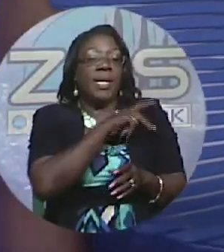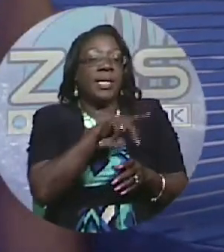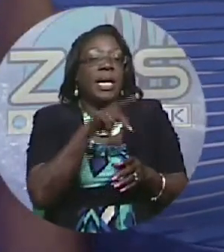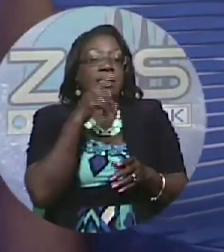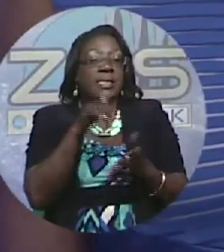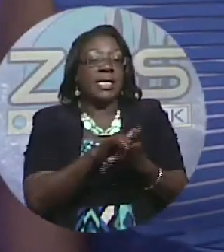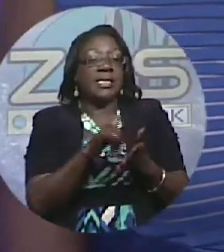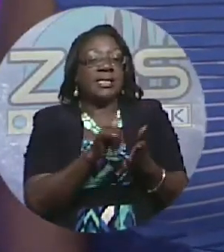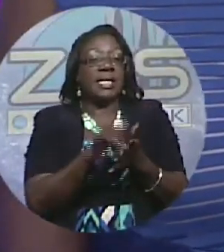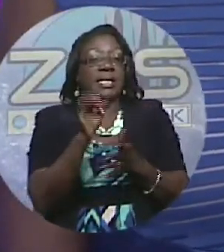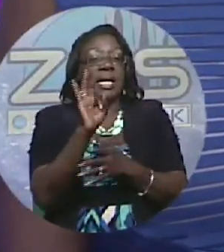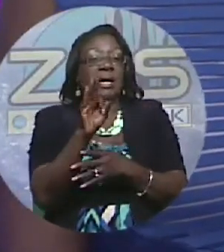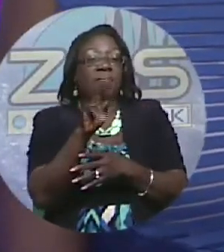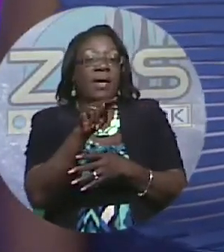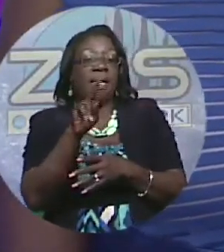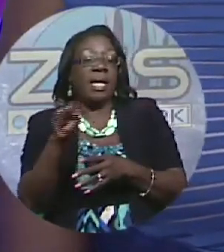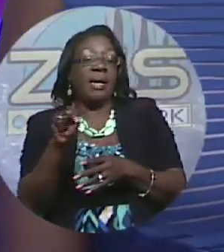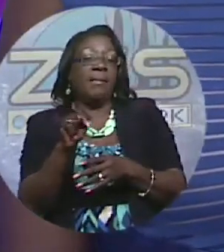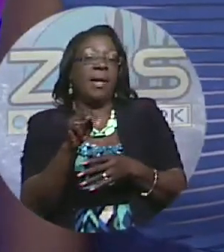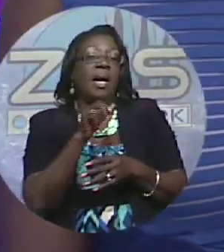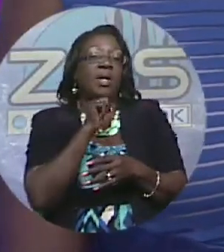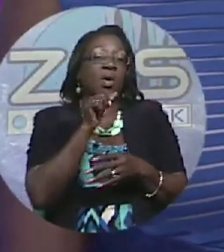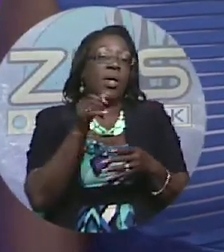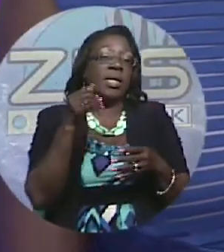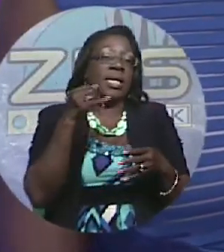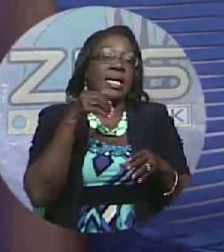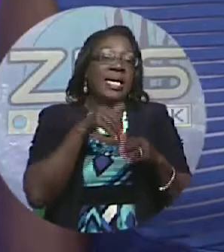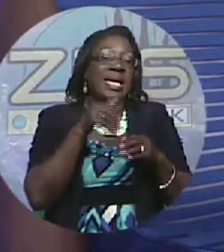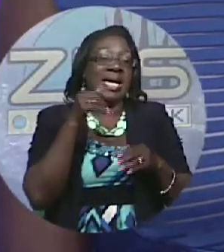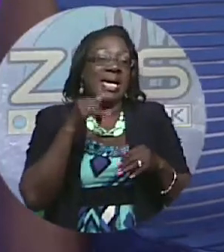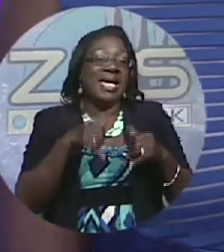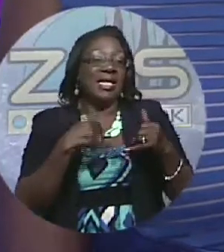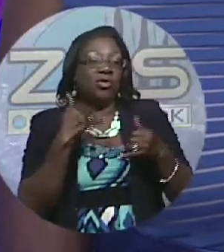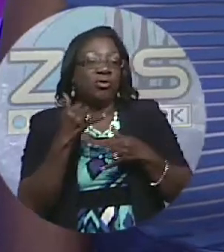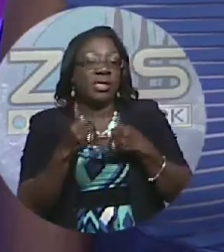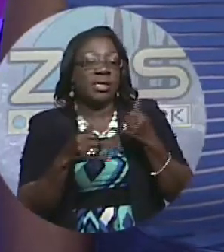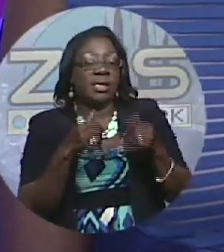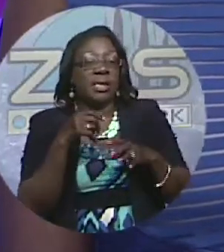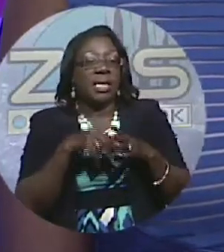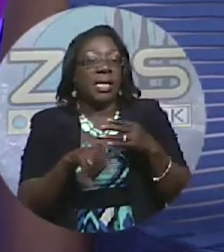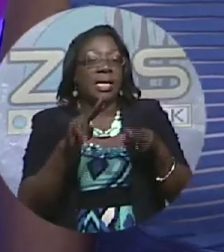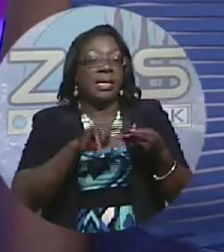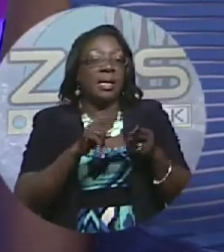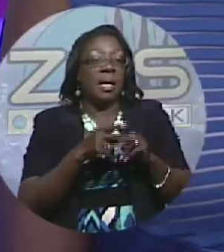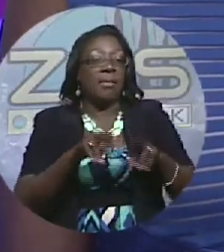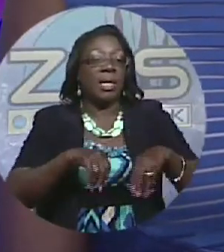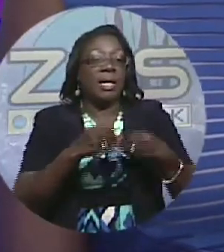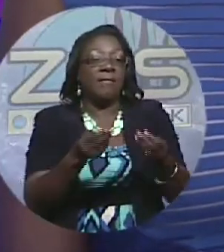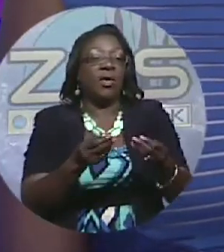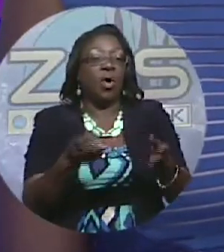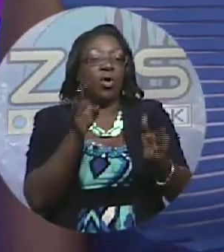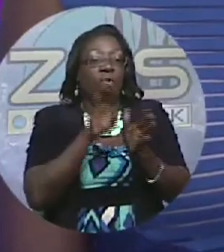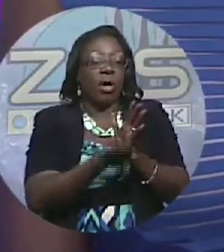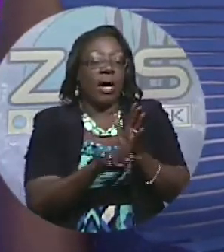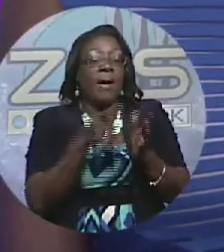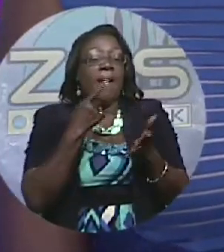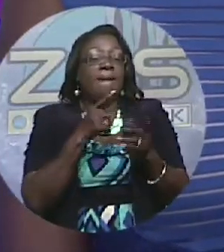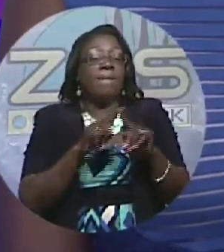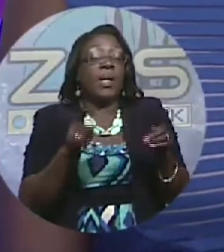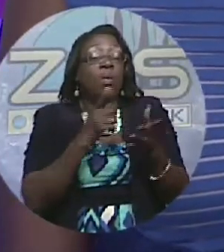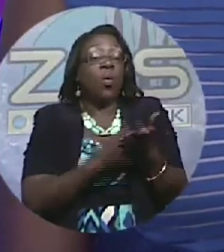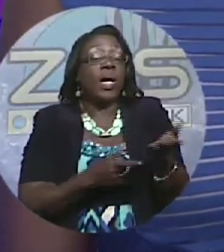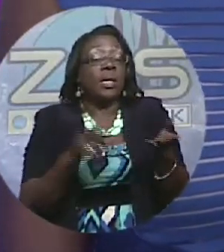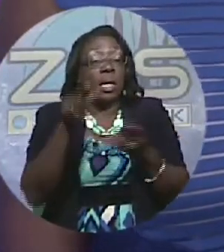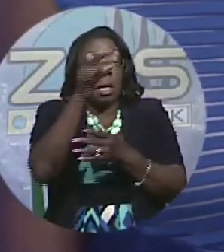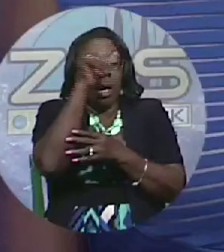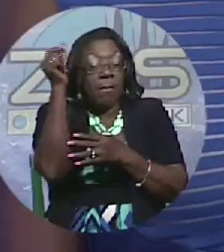the opposition and the public are not interested in the analysis given on crime last week, but rather what government's intention is to do with